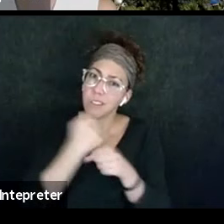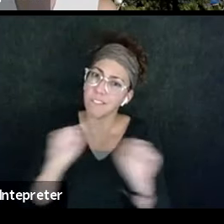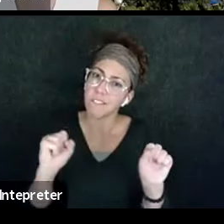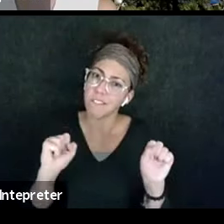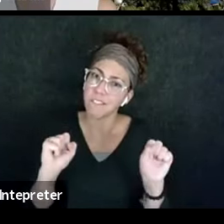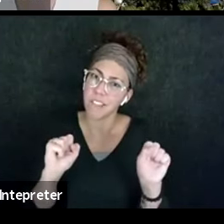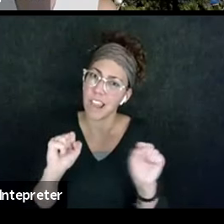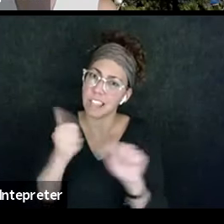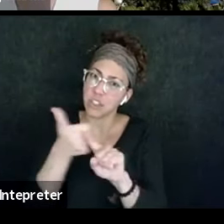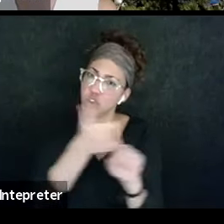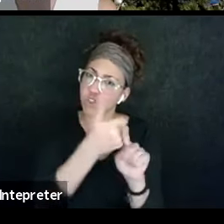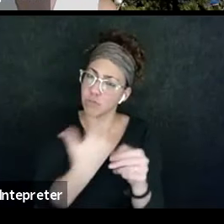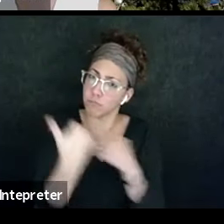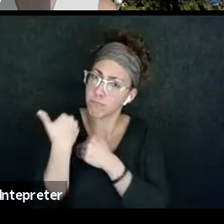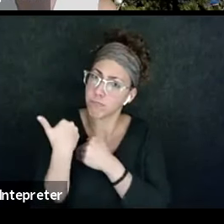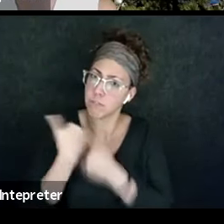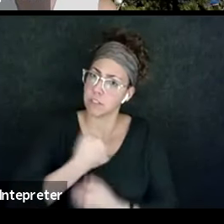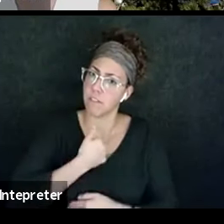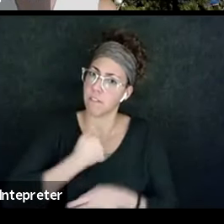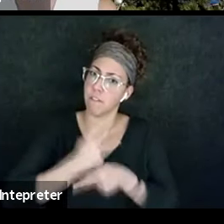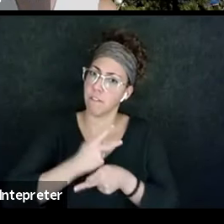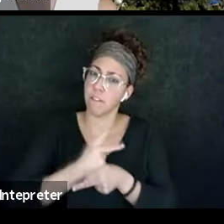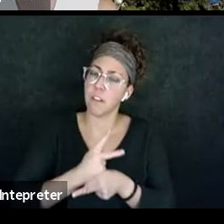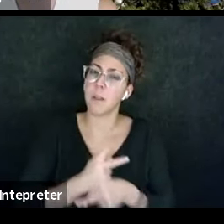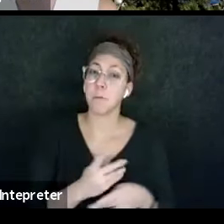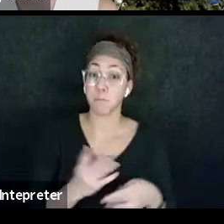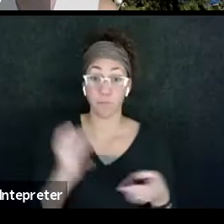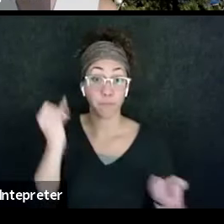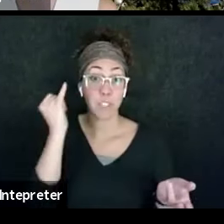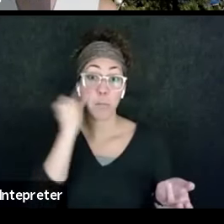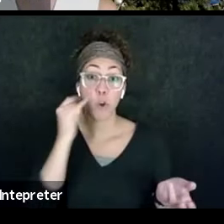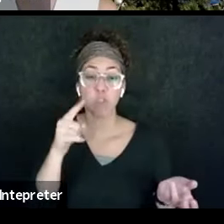environment. If you choose not to practice those